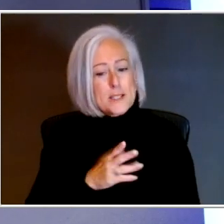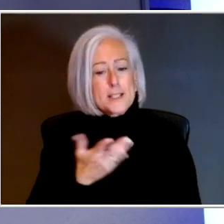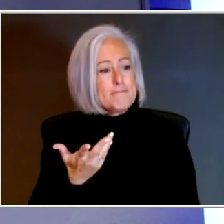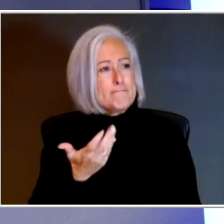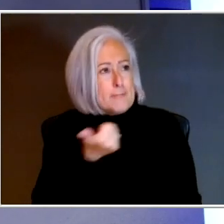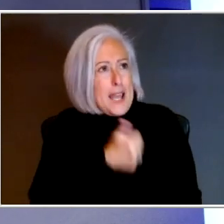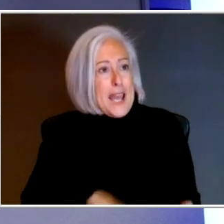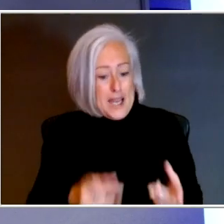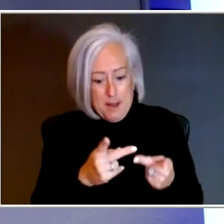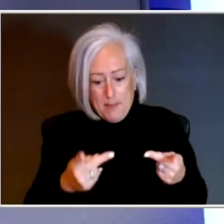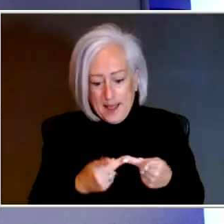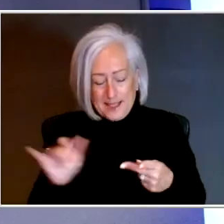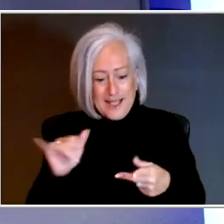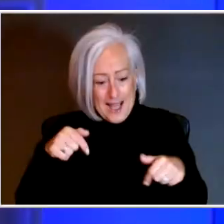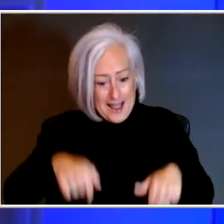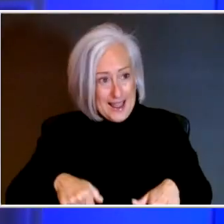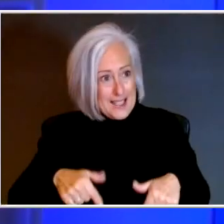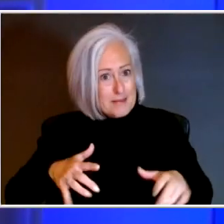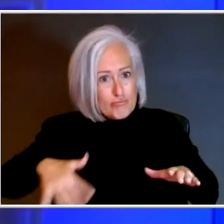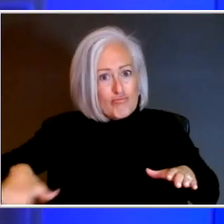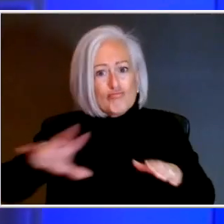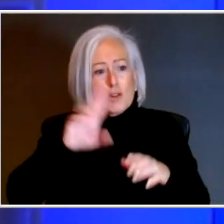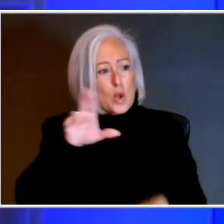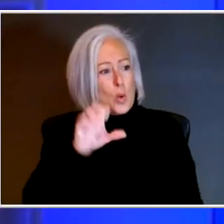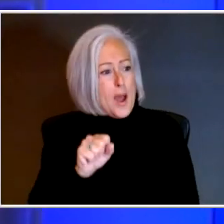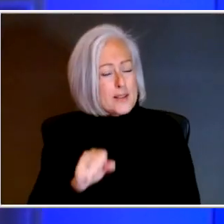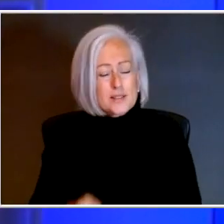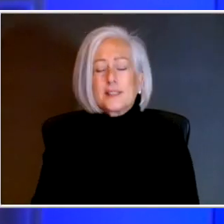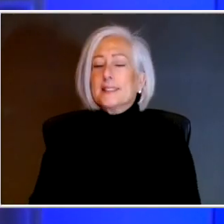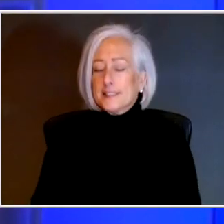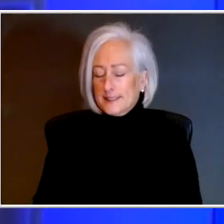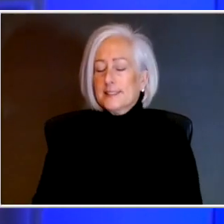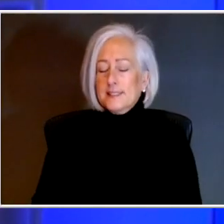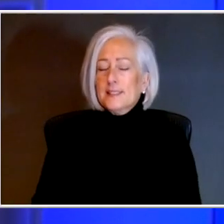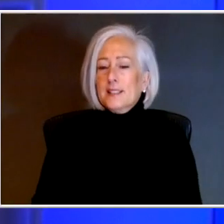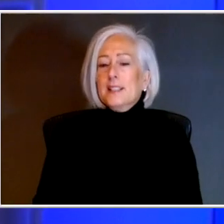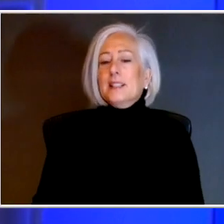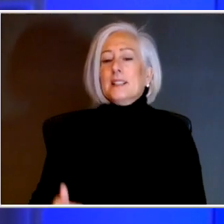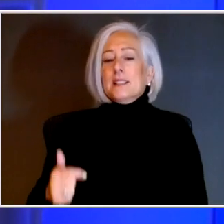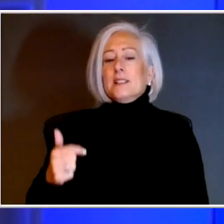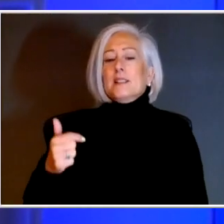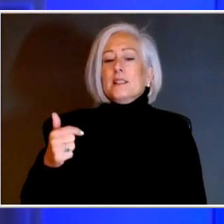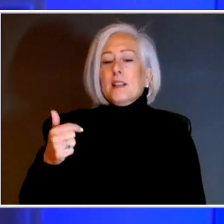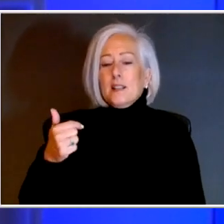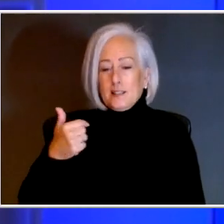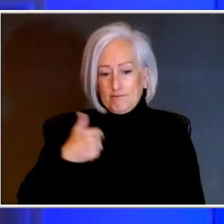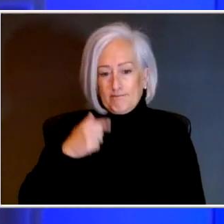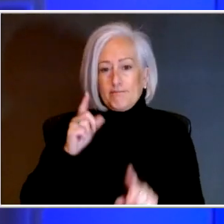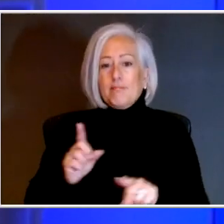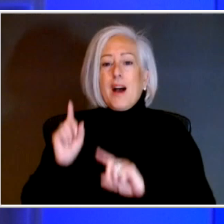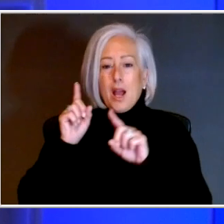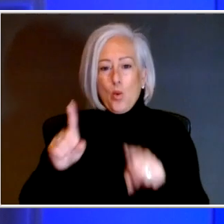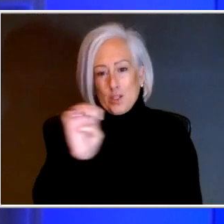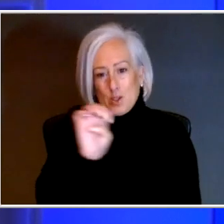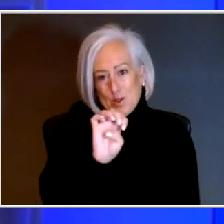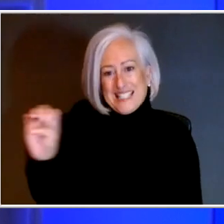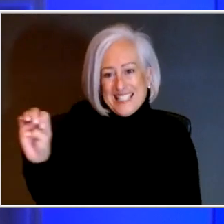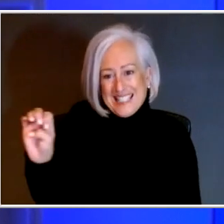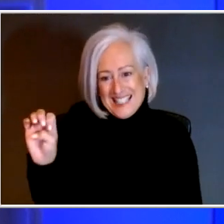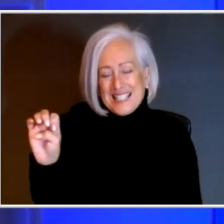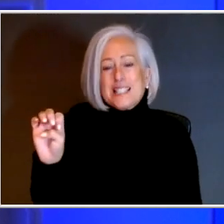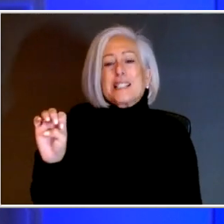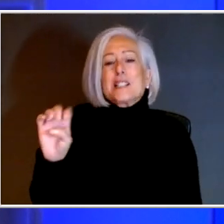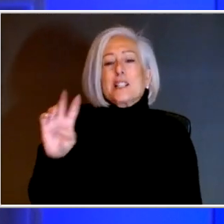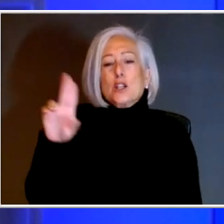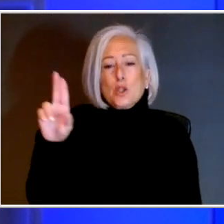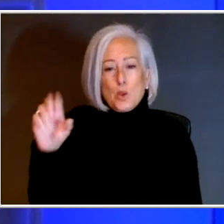in the country. Tell us about that. Yeah, so I went out to the East Coast for my medical training and then did my